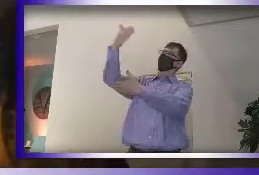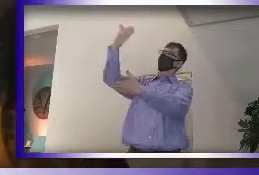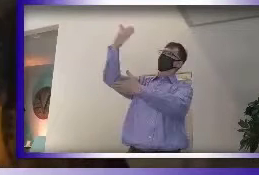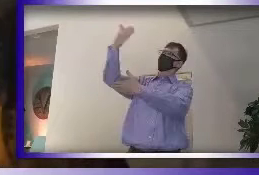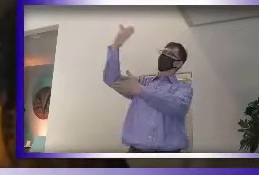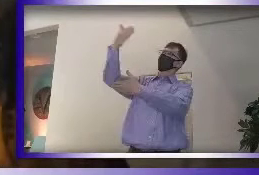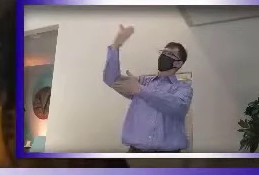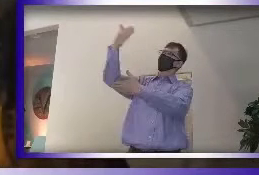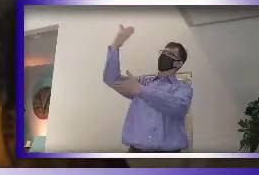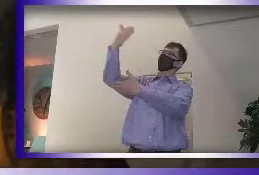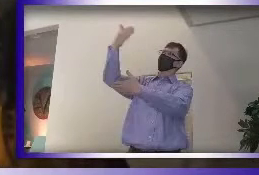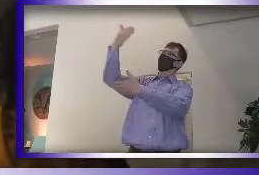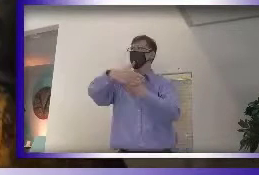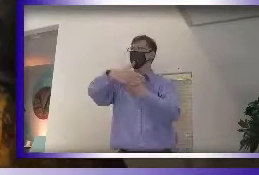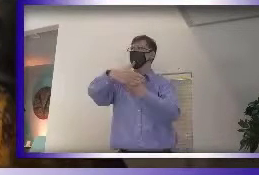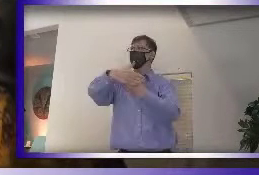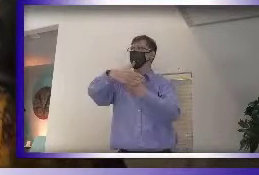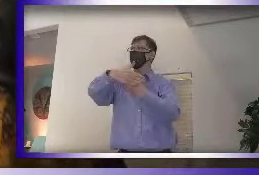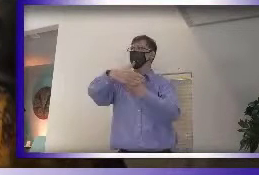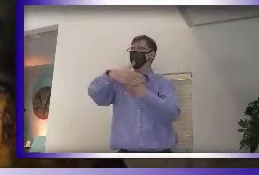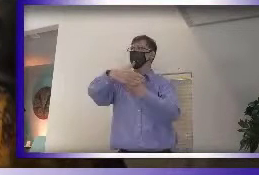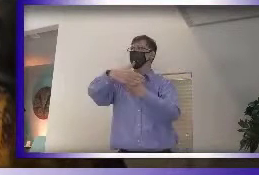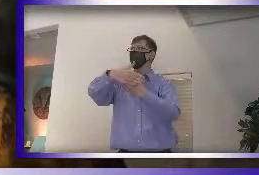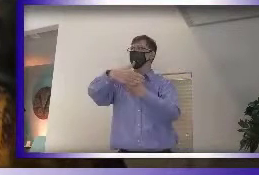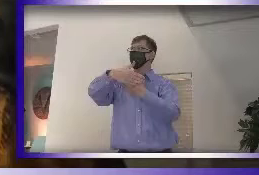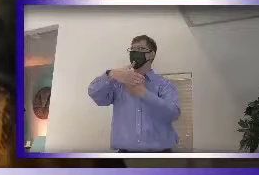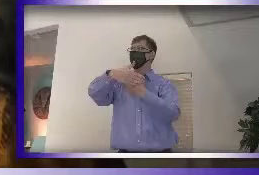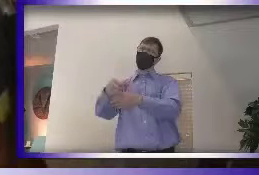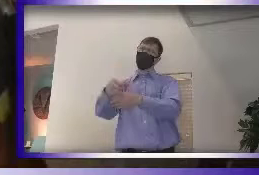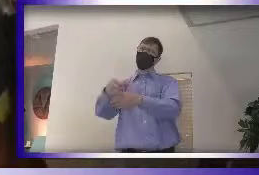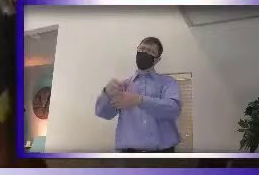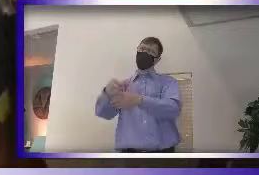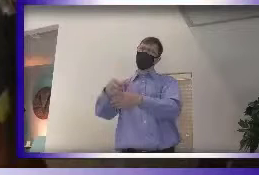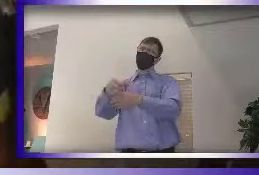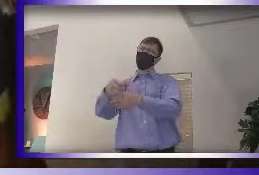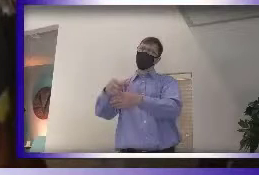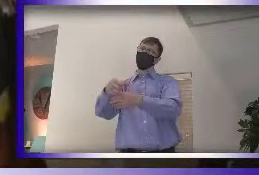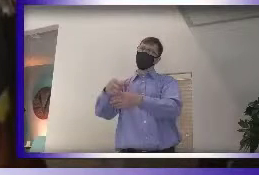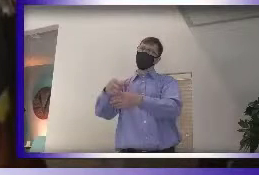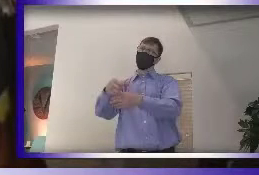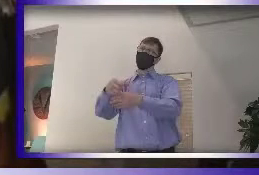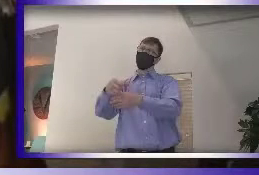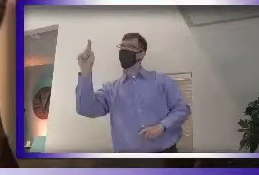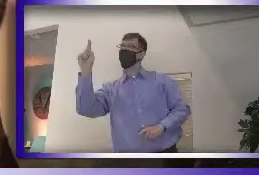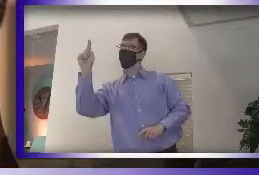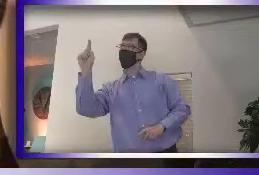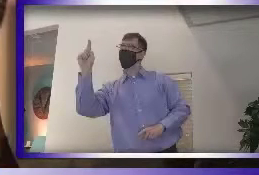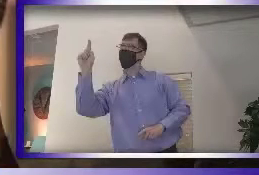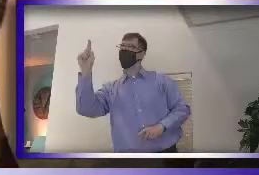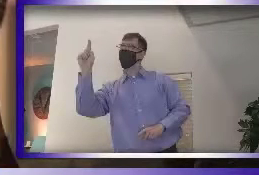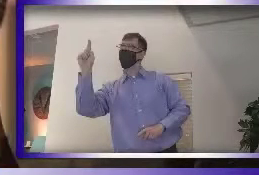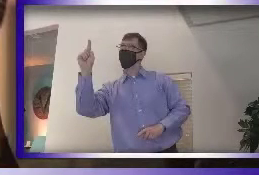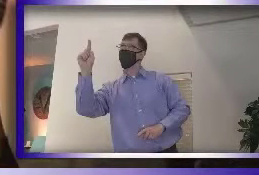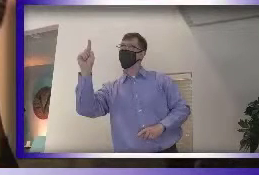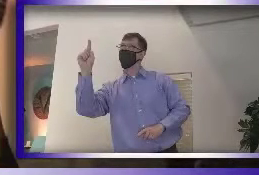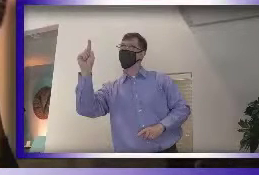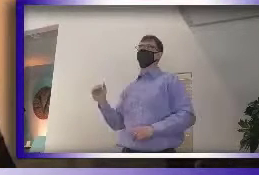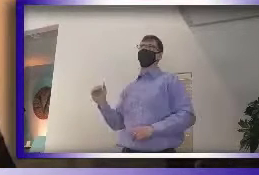divine, it doesn't matter what you call God. When you call on that energy and that